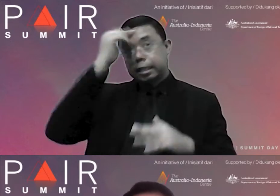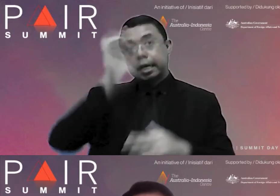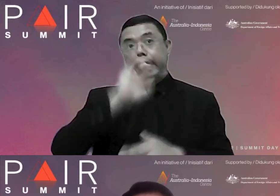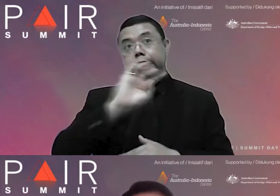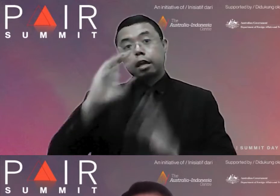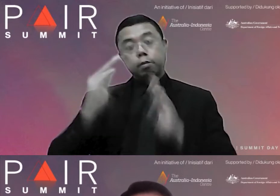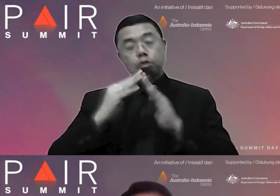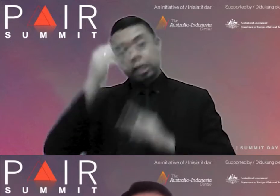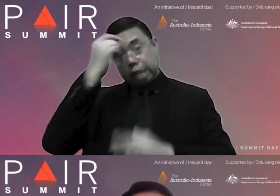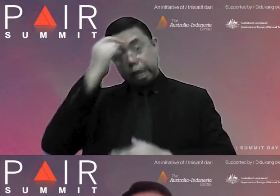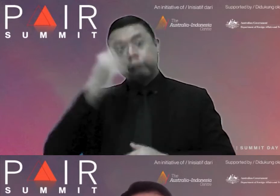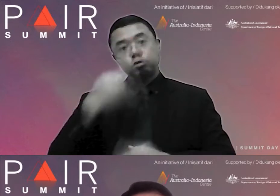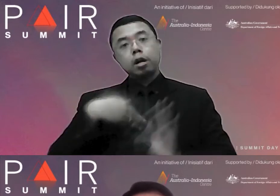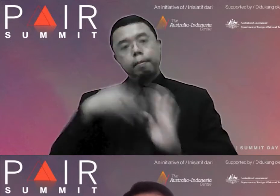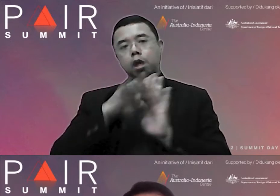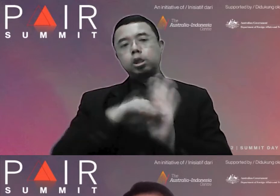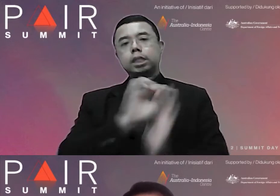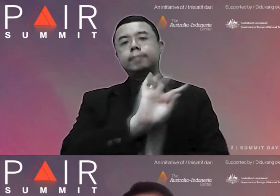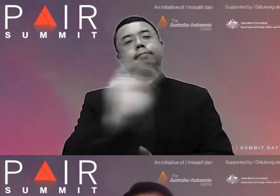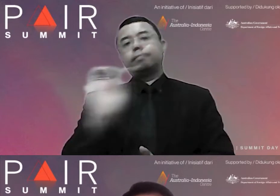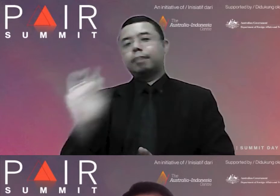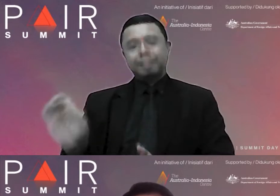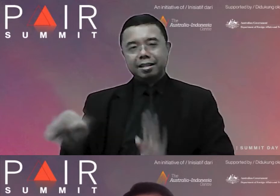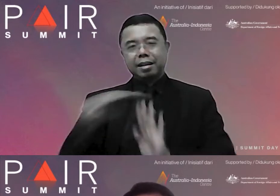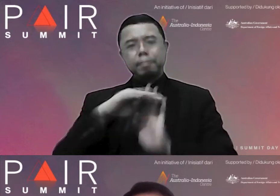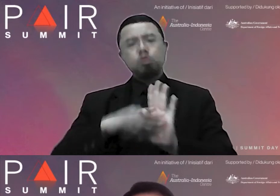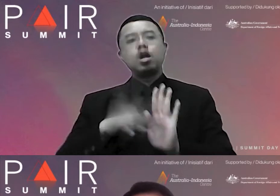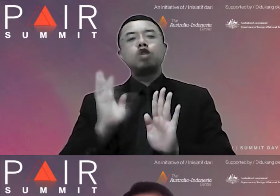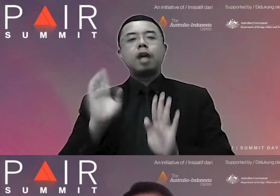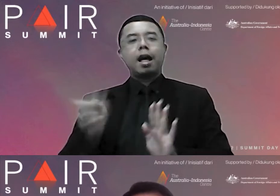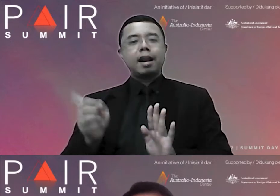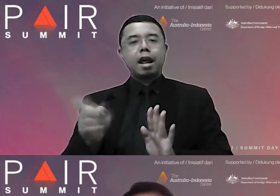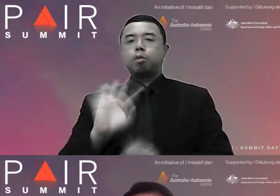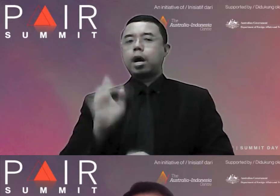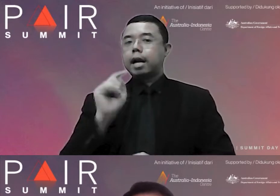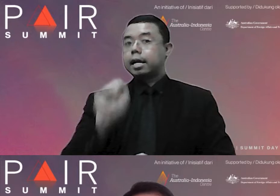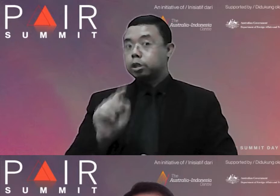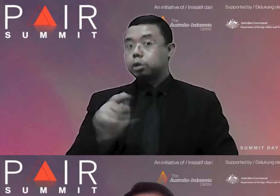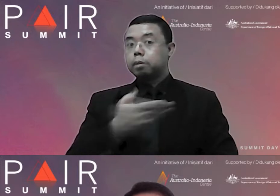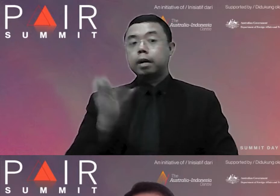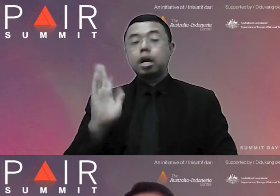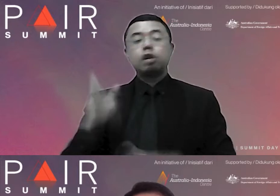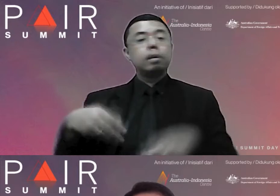the policy is already there. Not only that, they also provide, or they also set up what is called